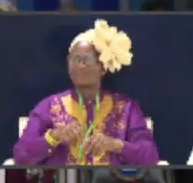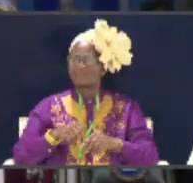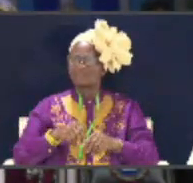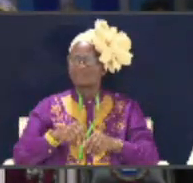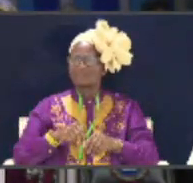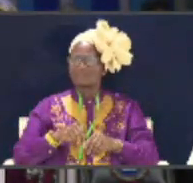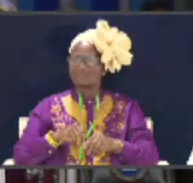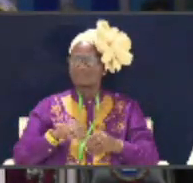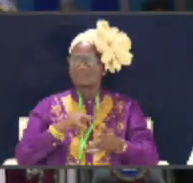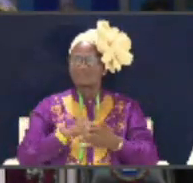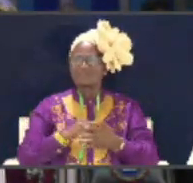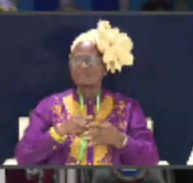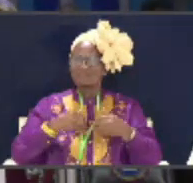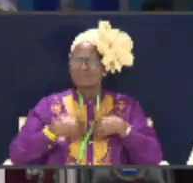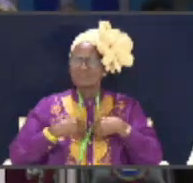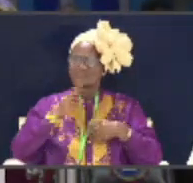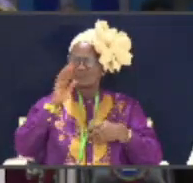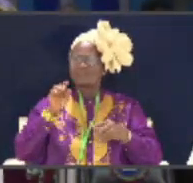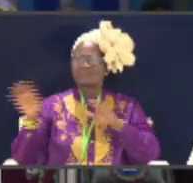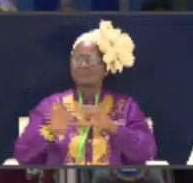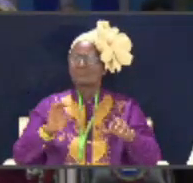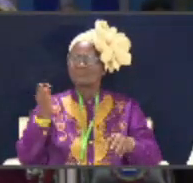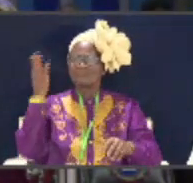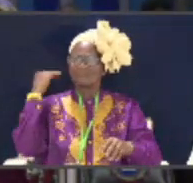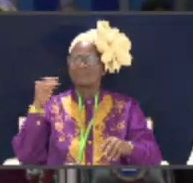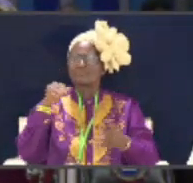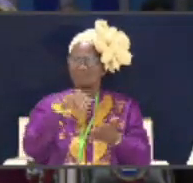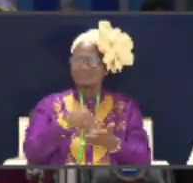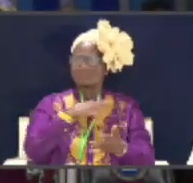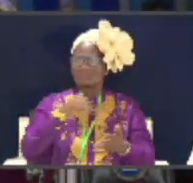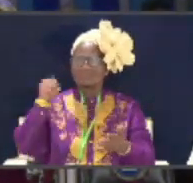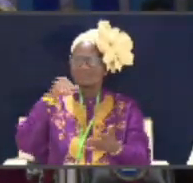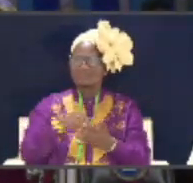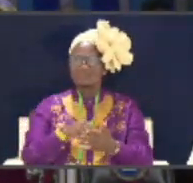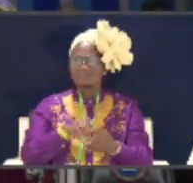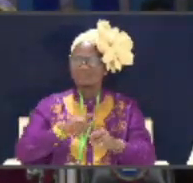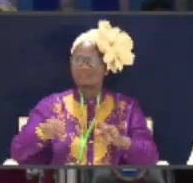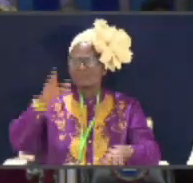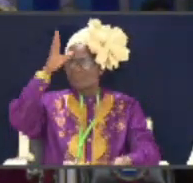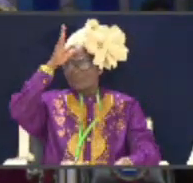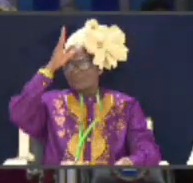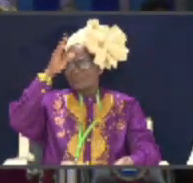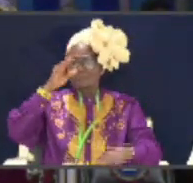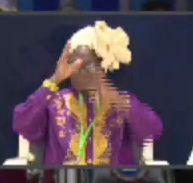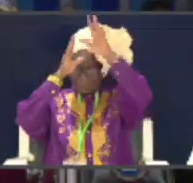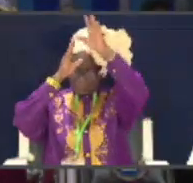It's been done again and again and again. But a daddy can't forsake his children.